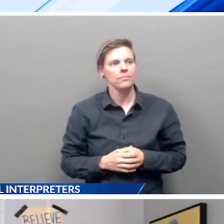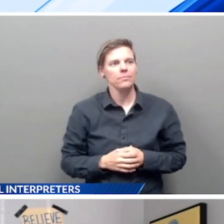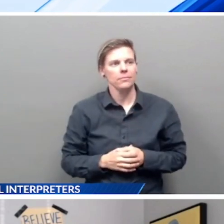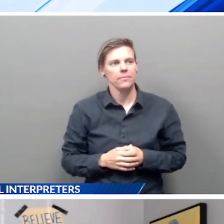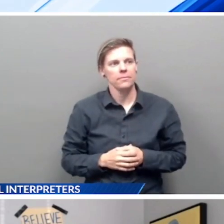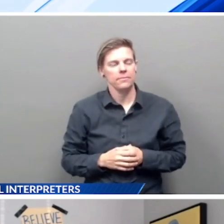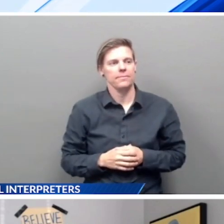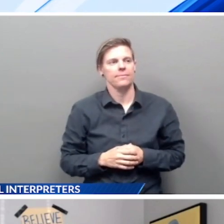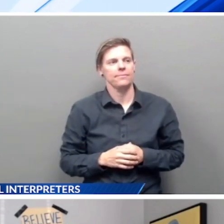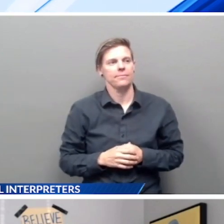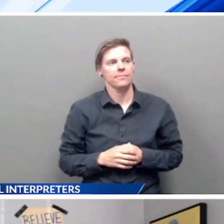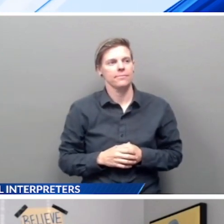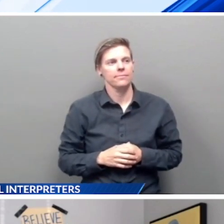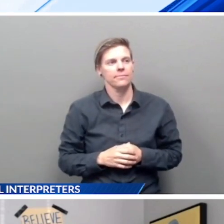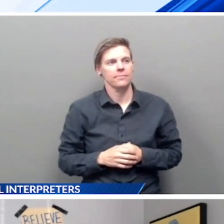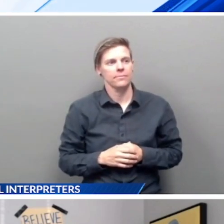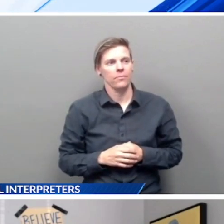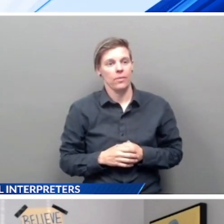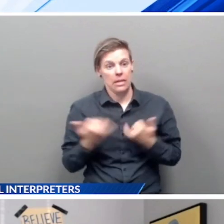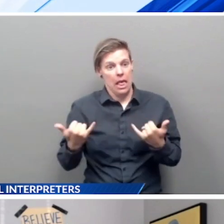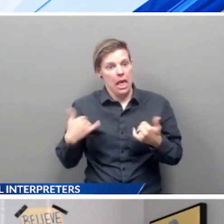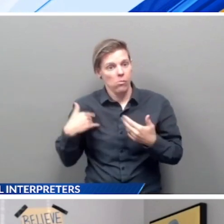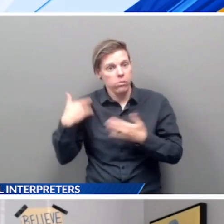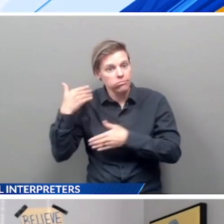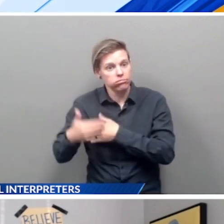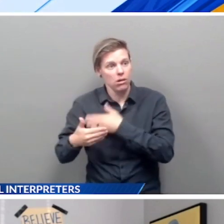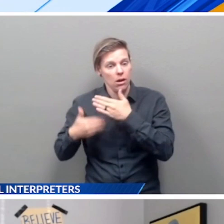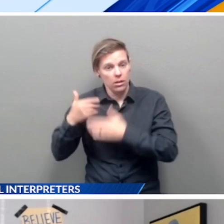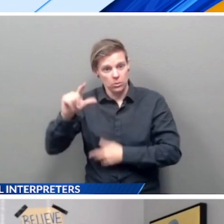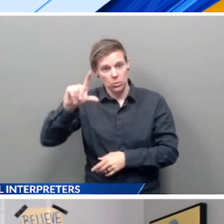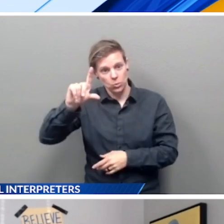know, we're 20 months into this and people are now